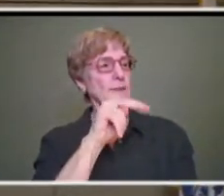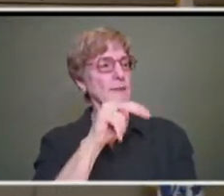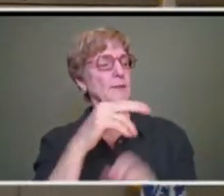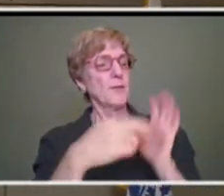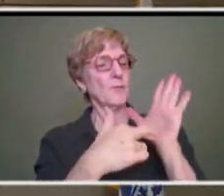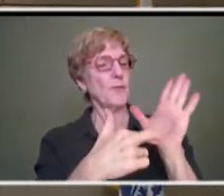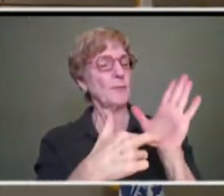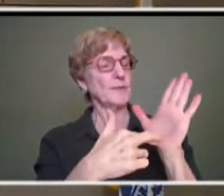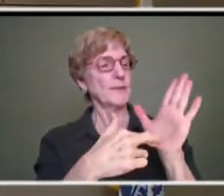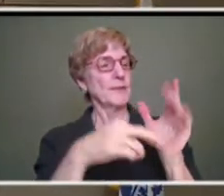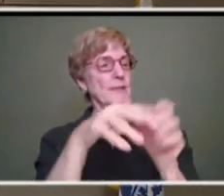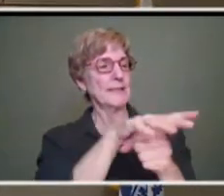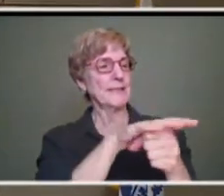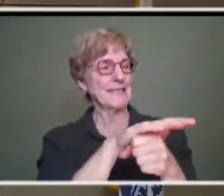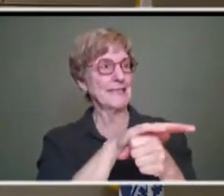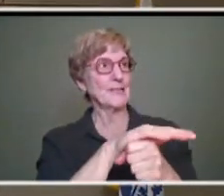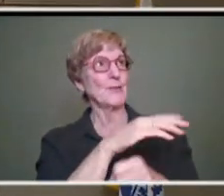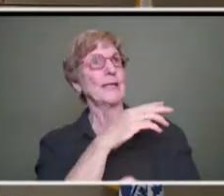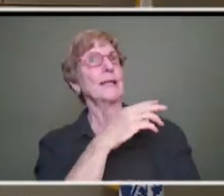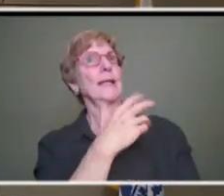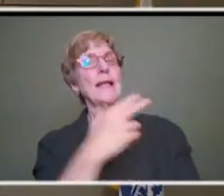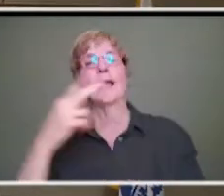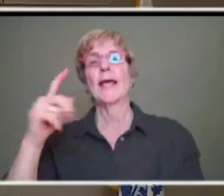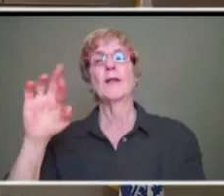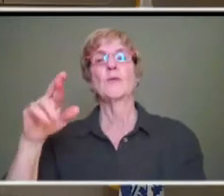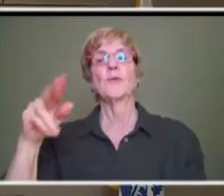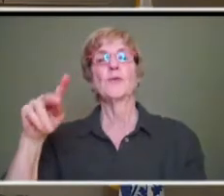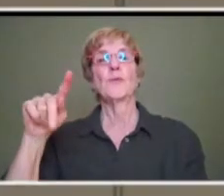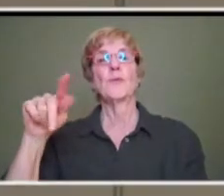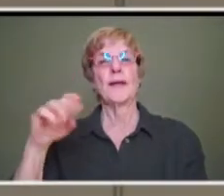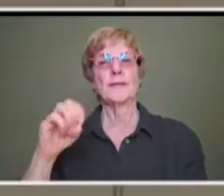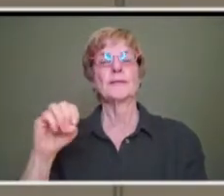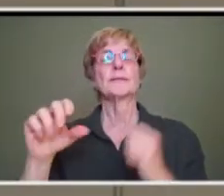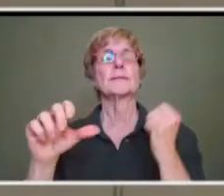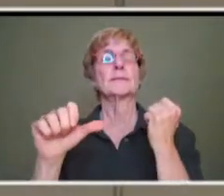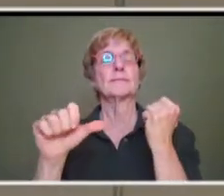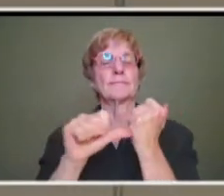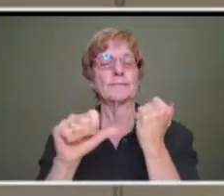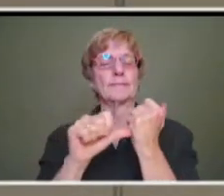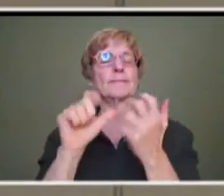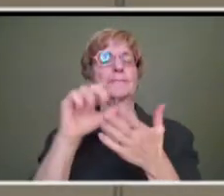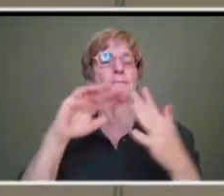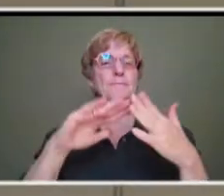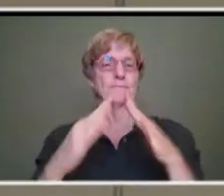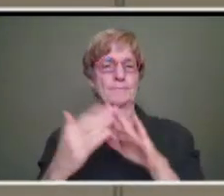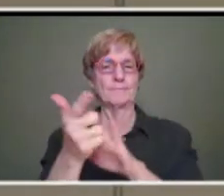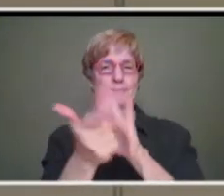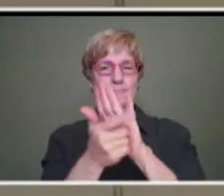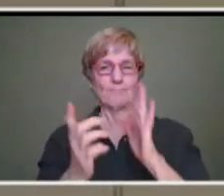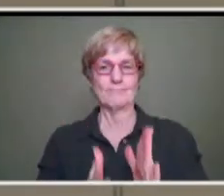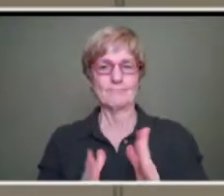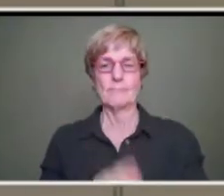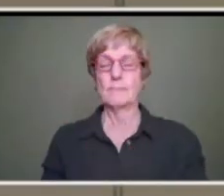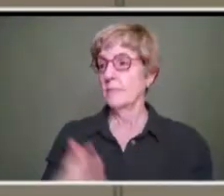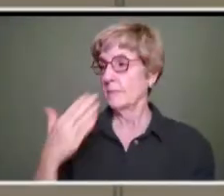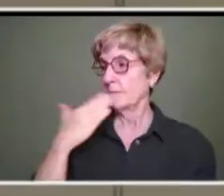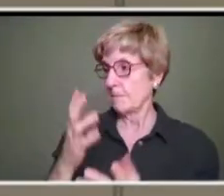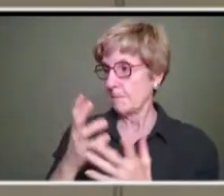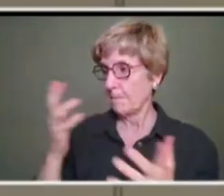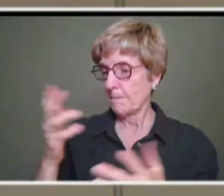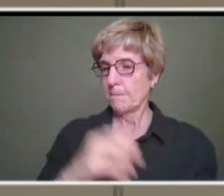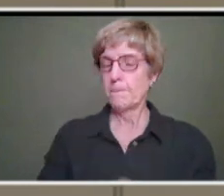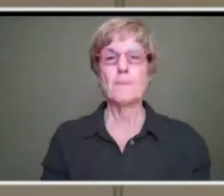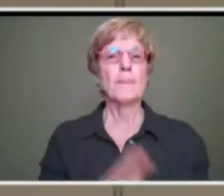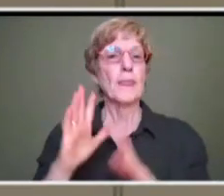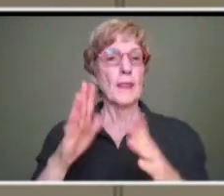District Hagler gray senior assistant City attorney thank you very much um up